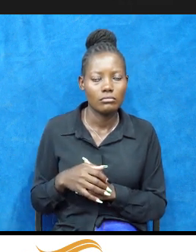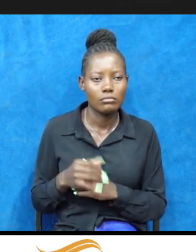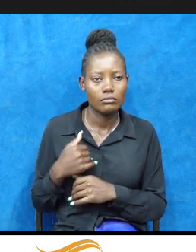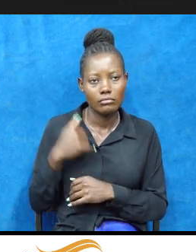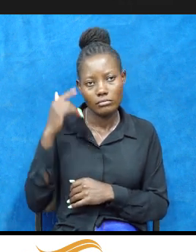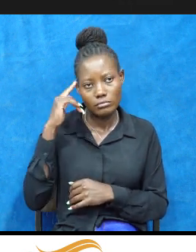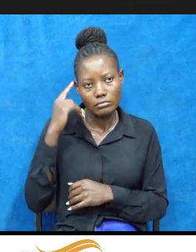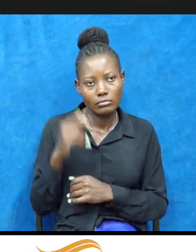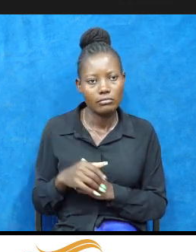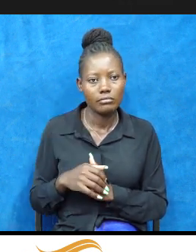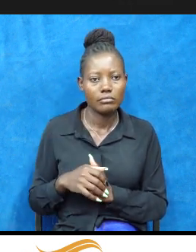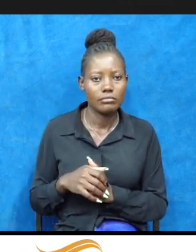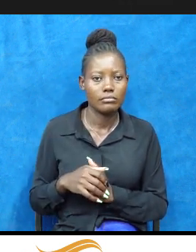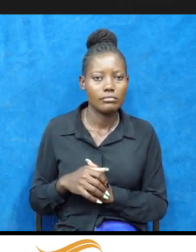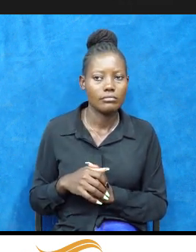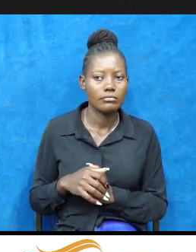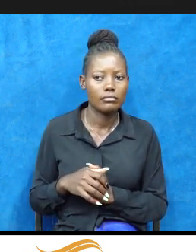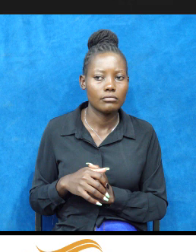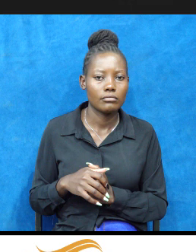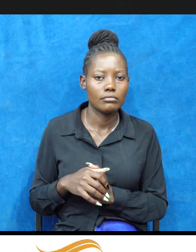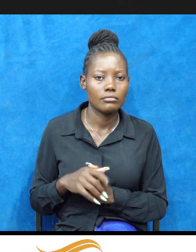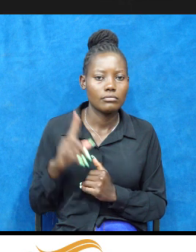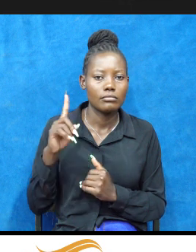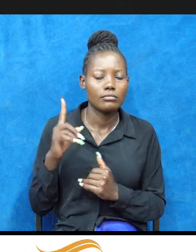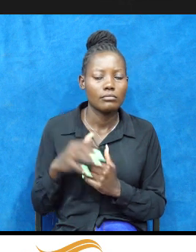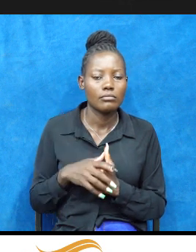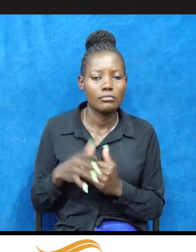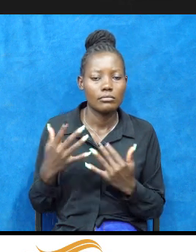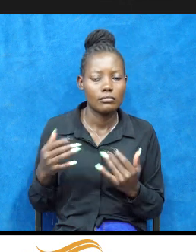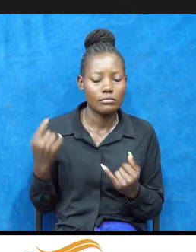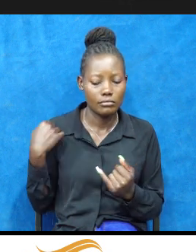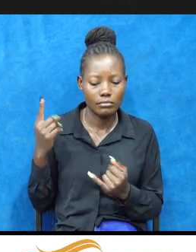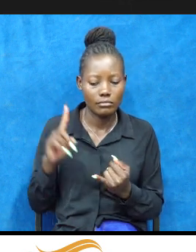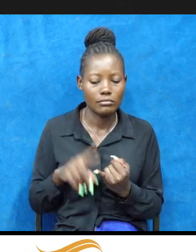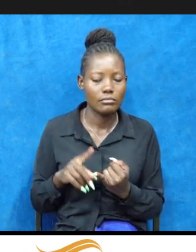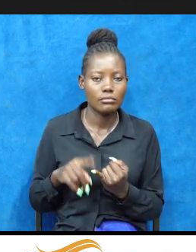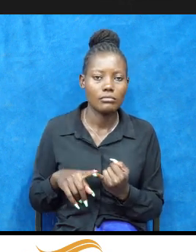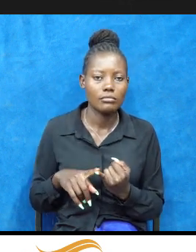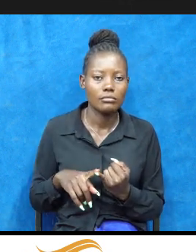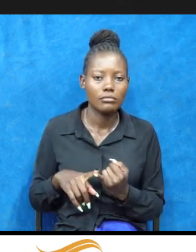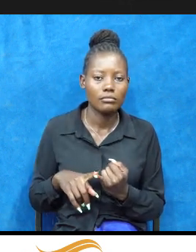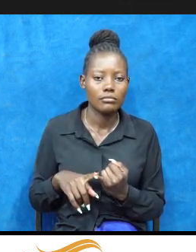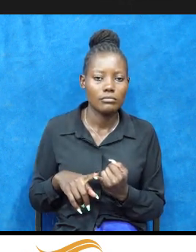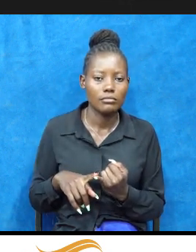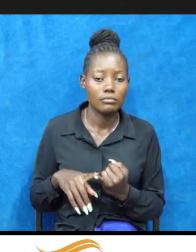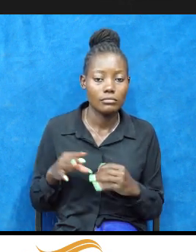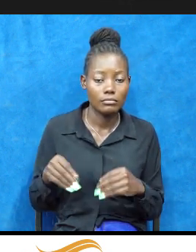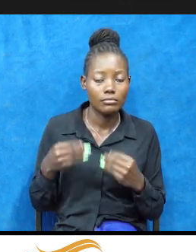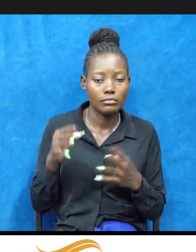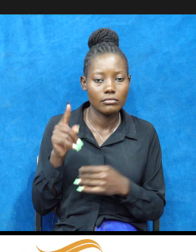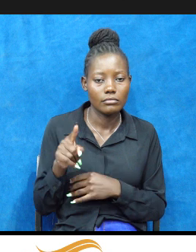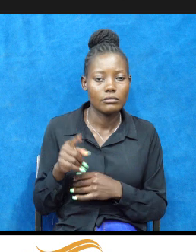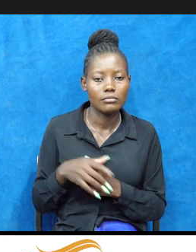athlete. I think this allows for several things. Number one, it gives